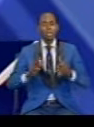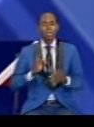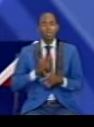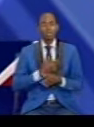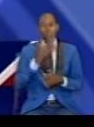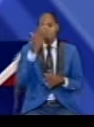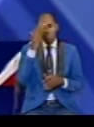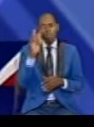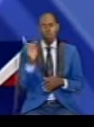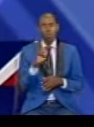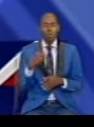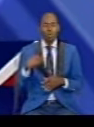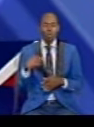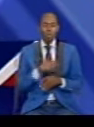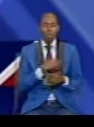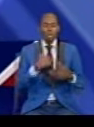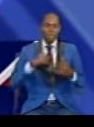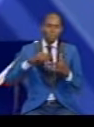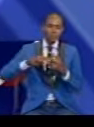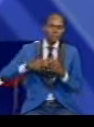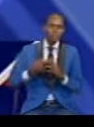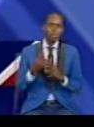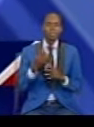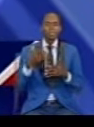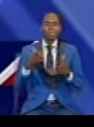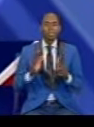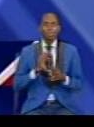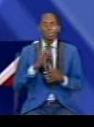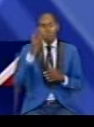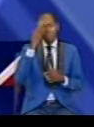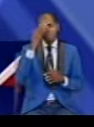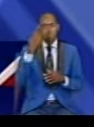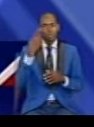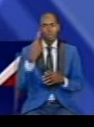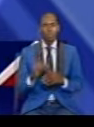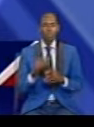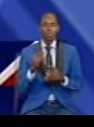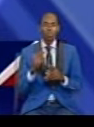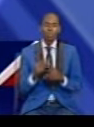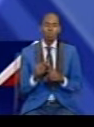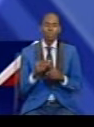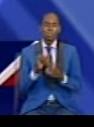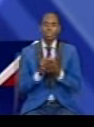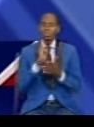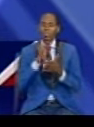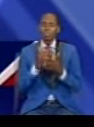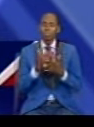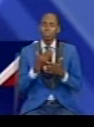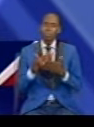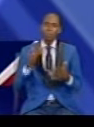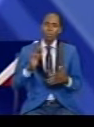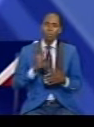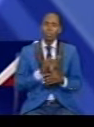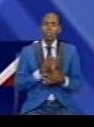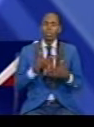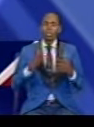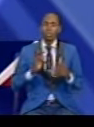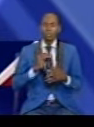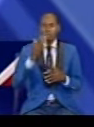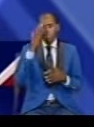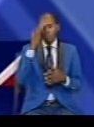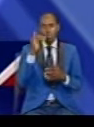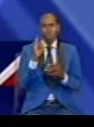we have started. Let us know the one that is holding us. Let us know the one that is able to keep us. Let us know